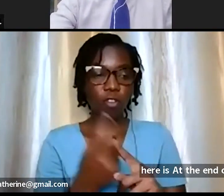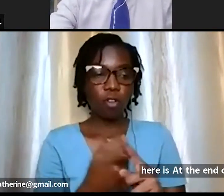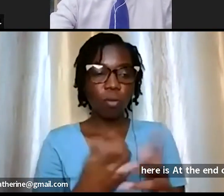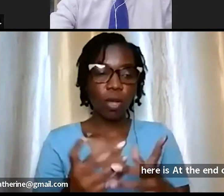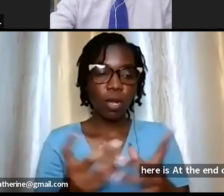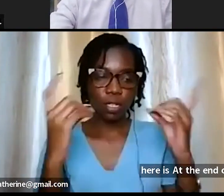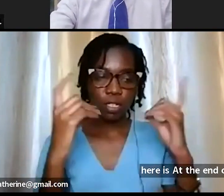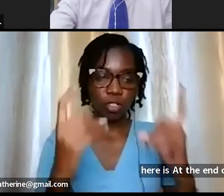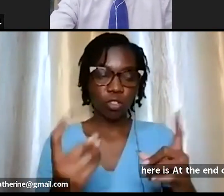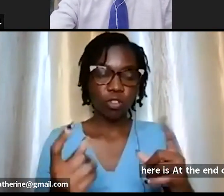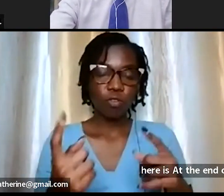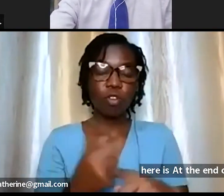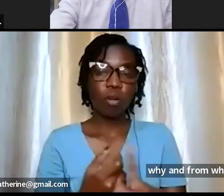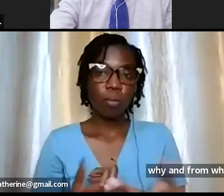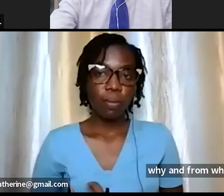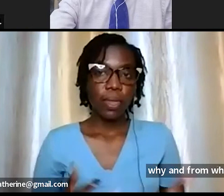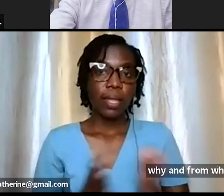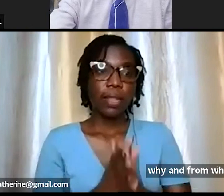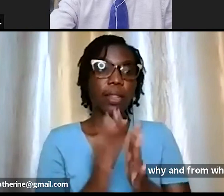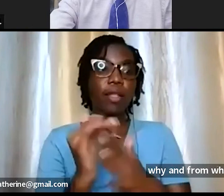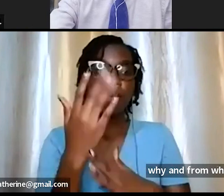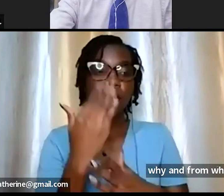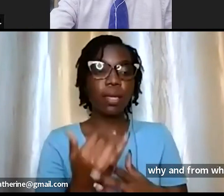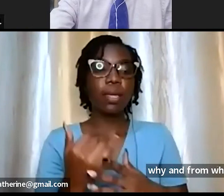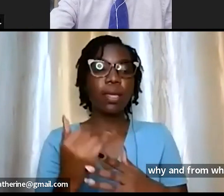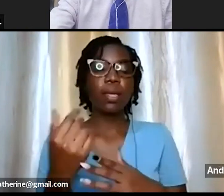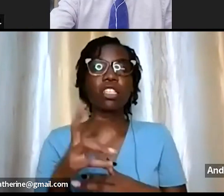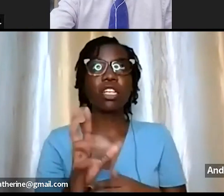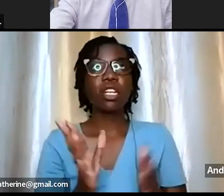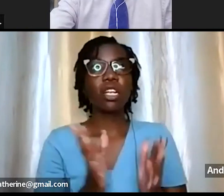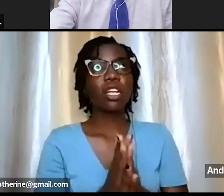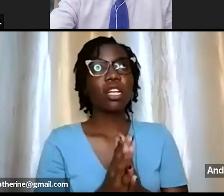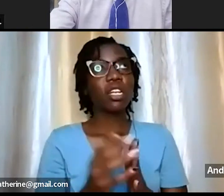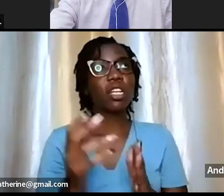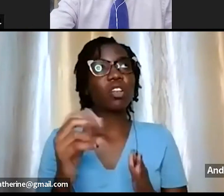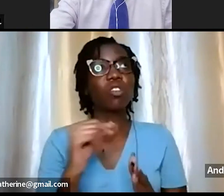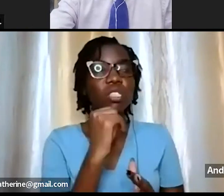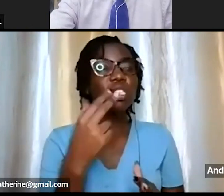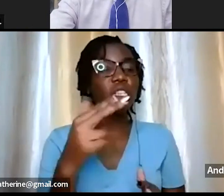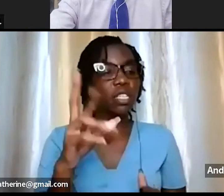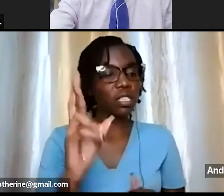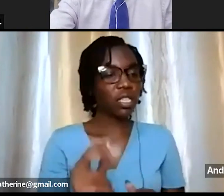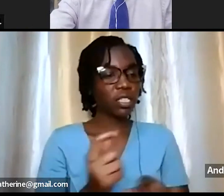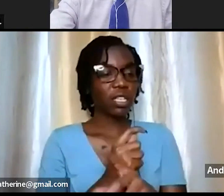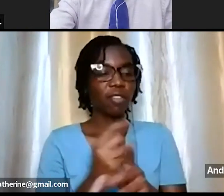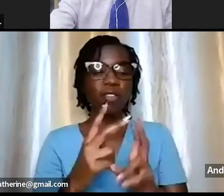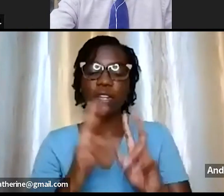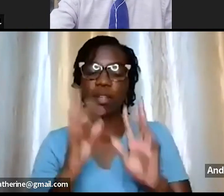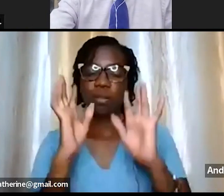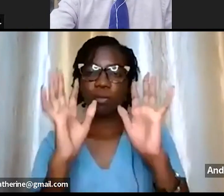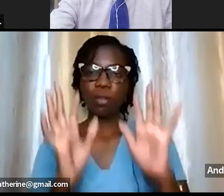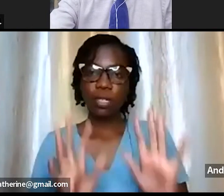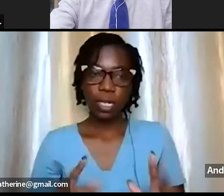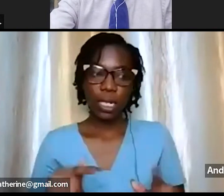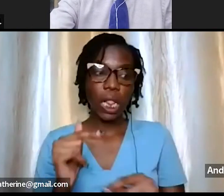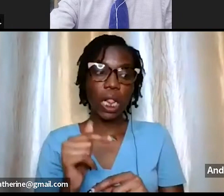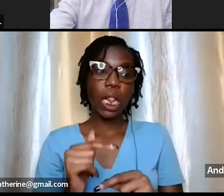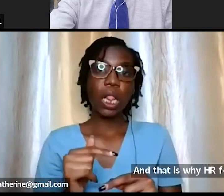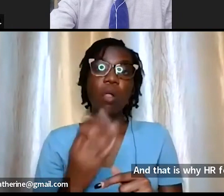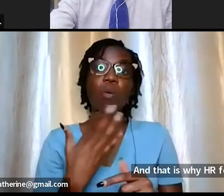from. And that is why HR for non-HR trainings is very key. And at this point, I would like to call